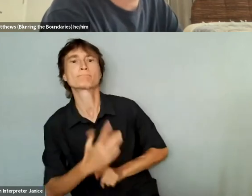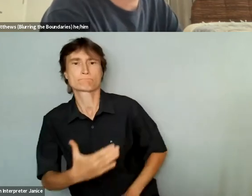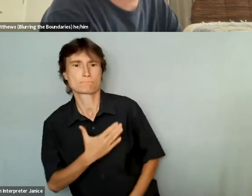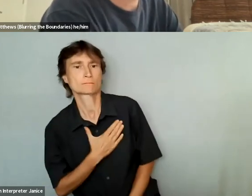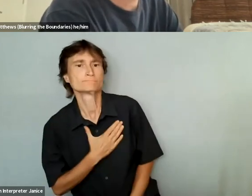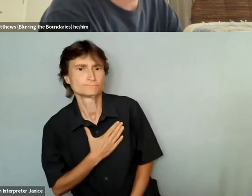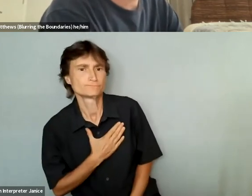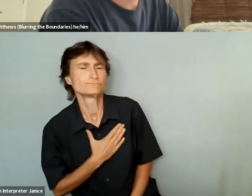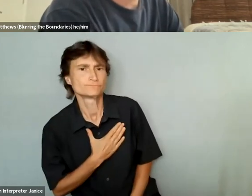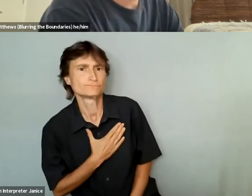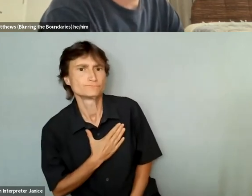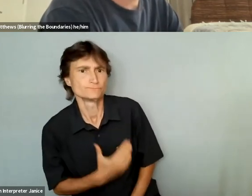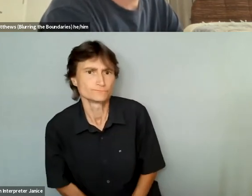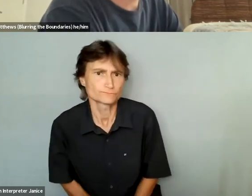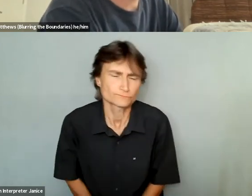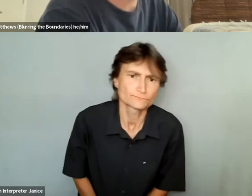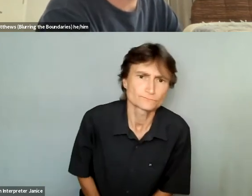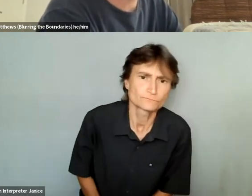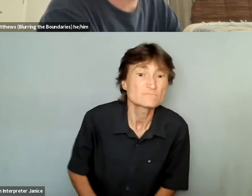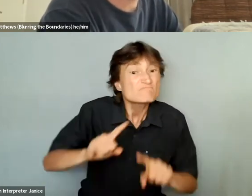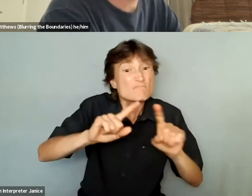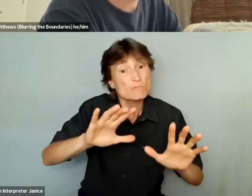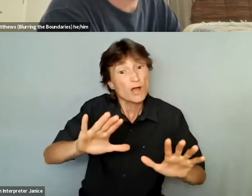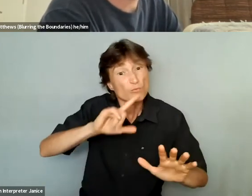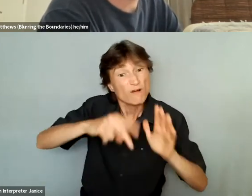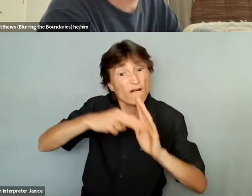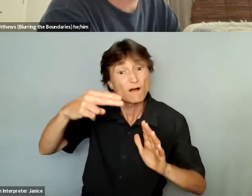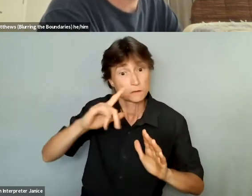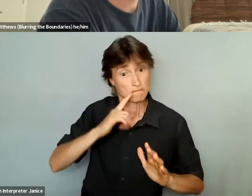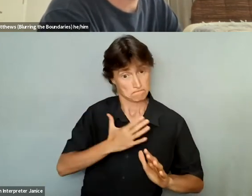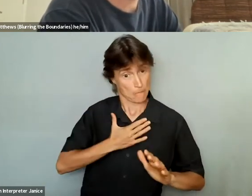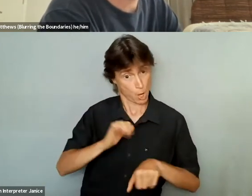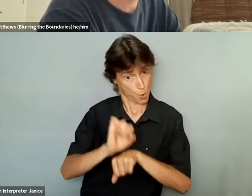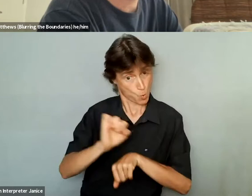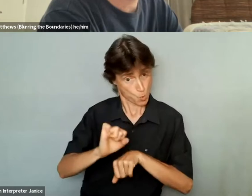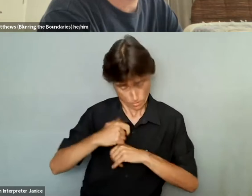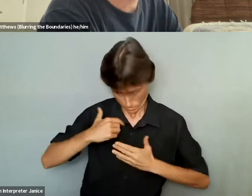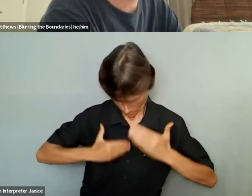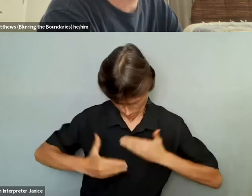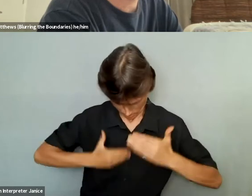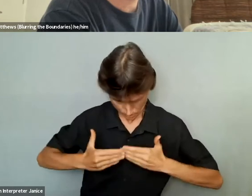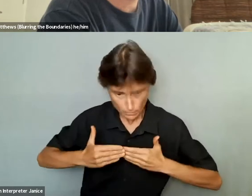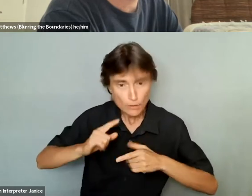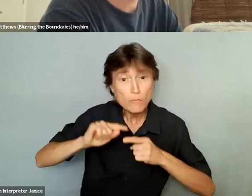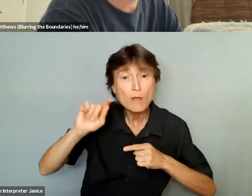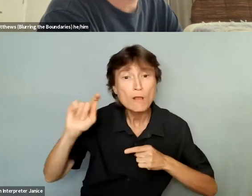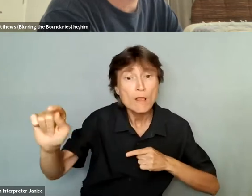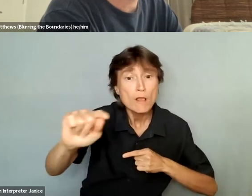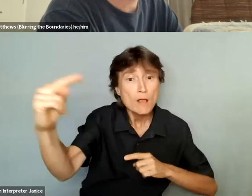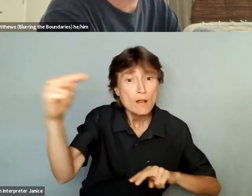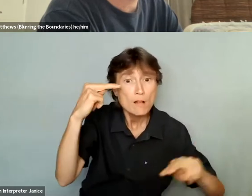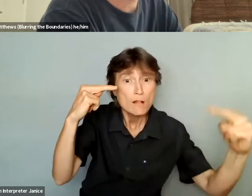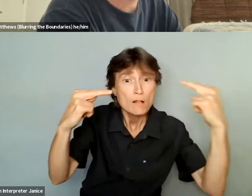from someone from the outside looking in might deem this as not being accessible